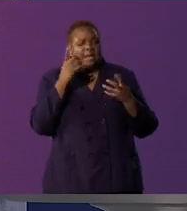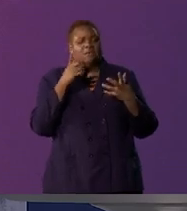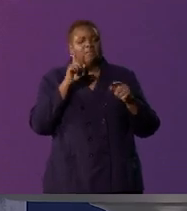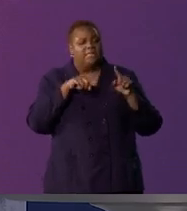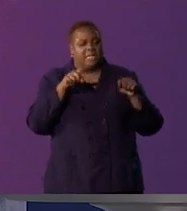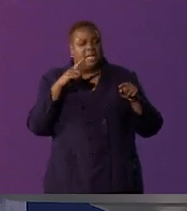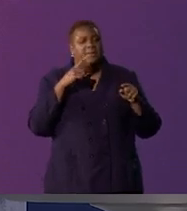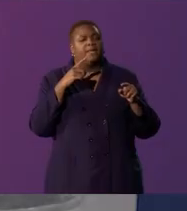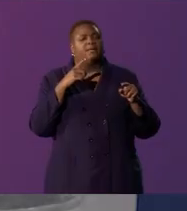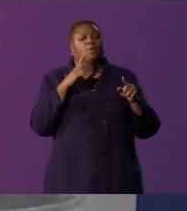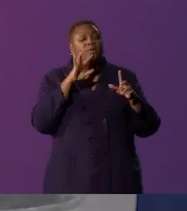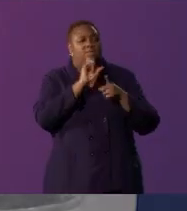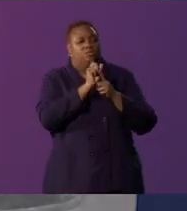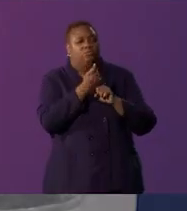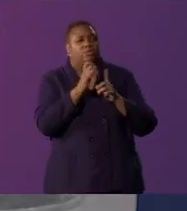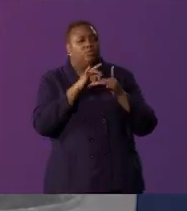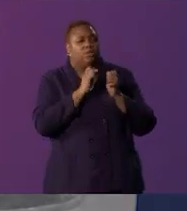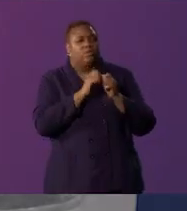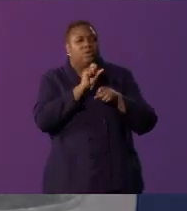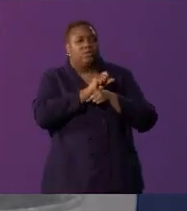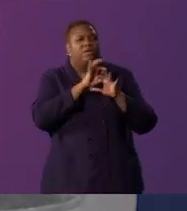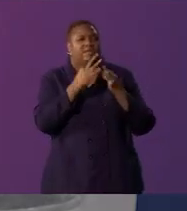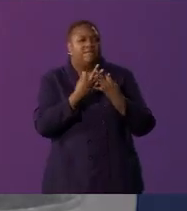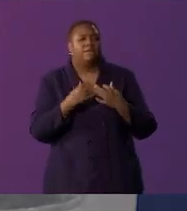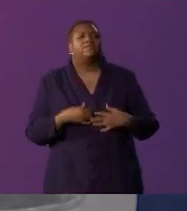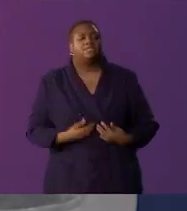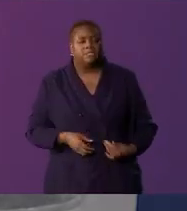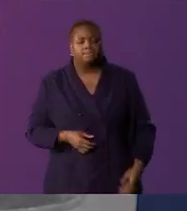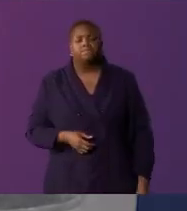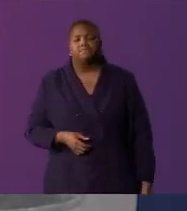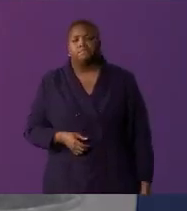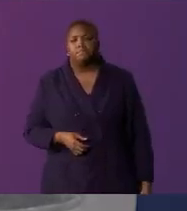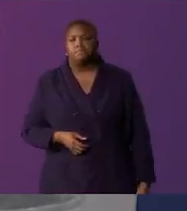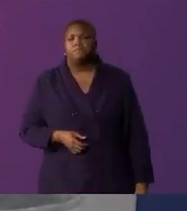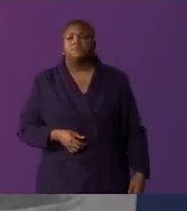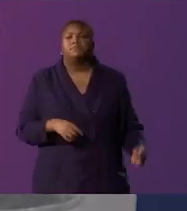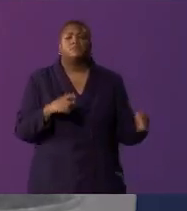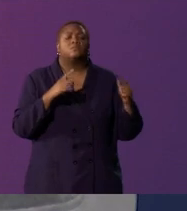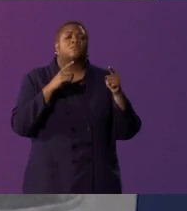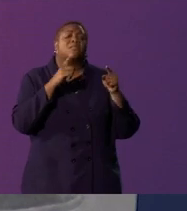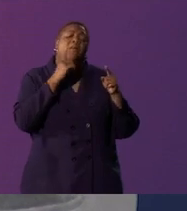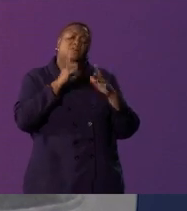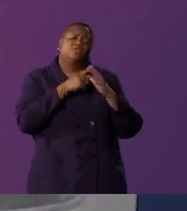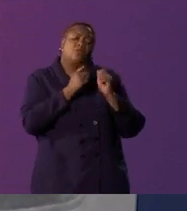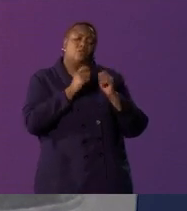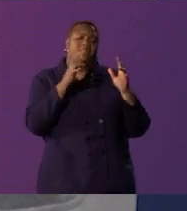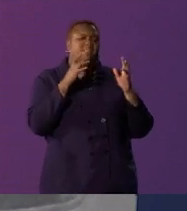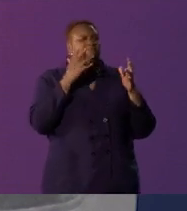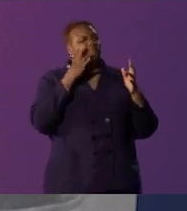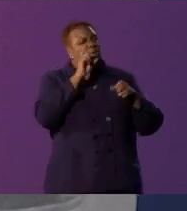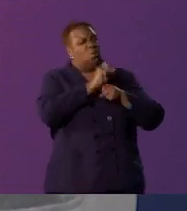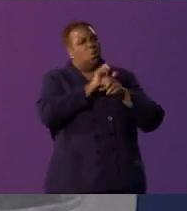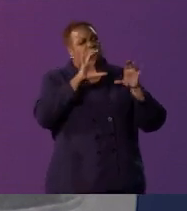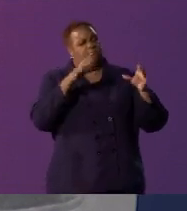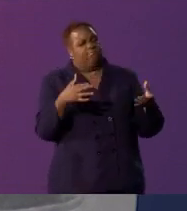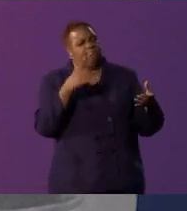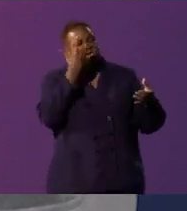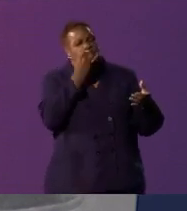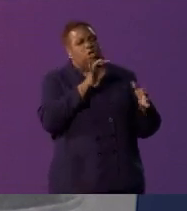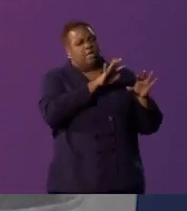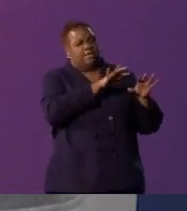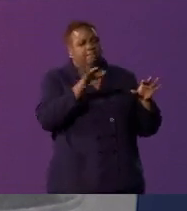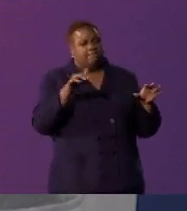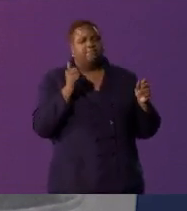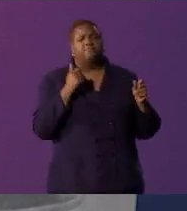working families? So I'm going to start with the makeup of the workforce, right? We've talked so much